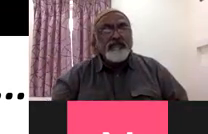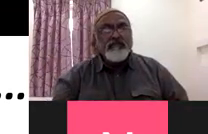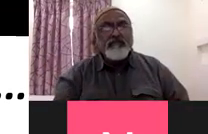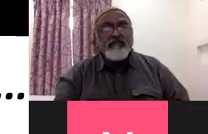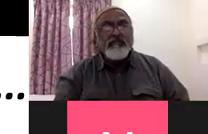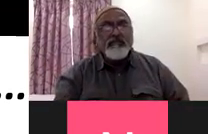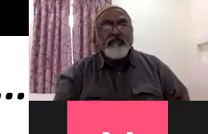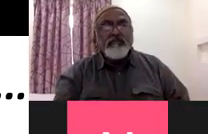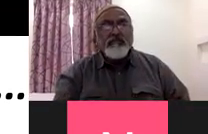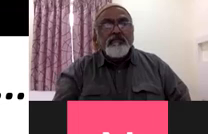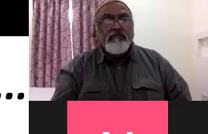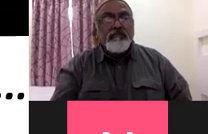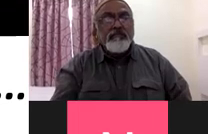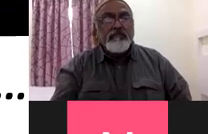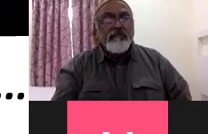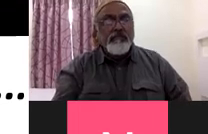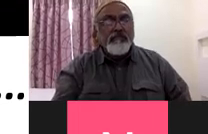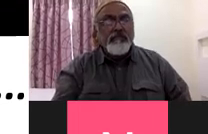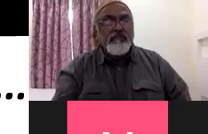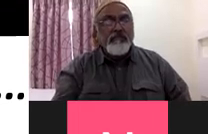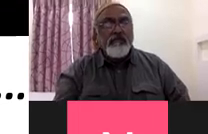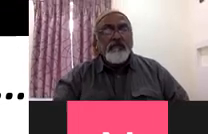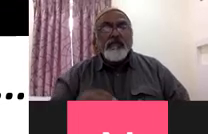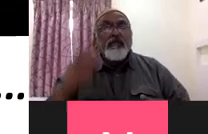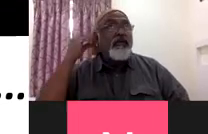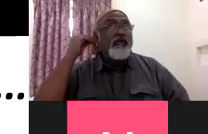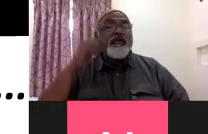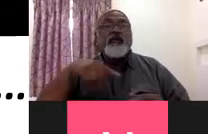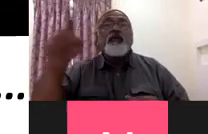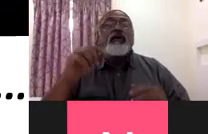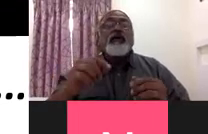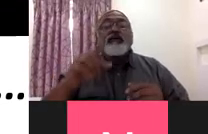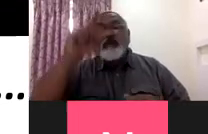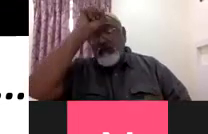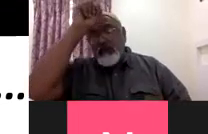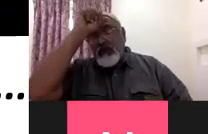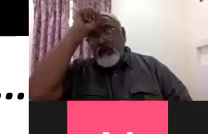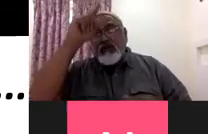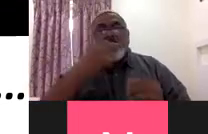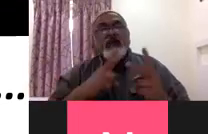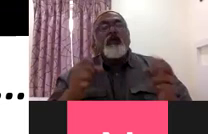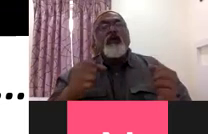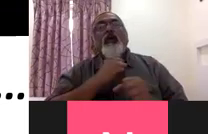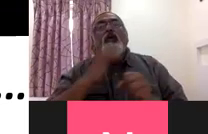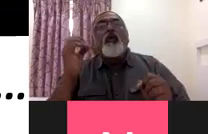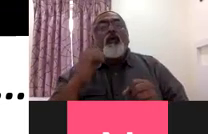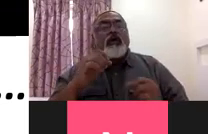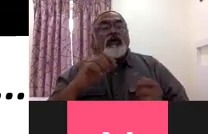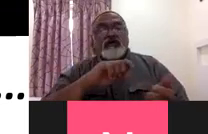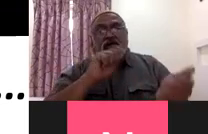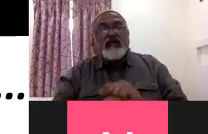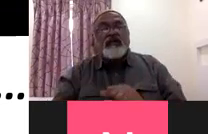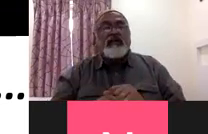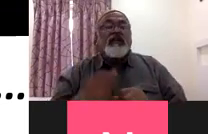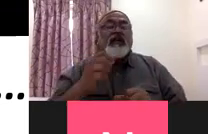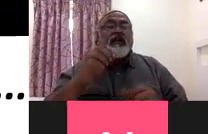if a hearing person wants to go to Germany and do business, I will get Tamil, Marathi, Hindi to German translator pretty